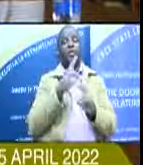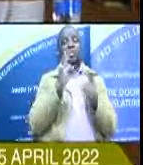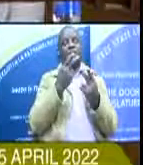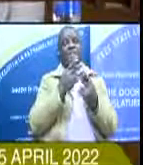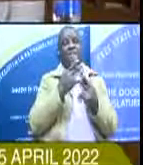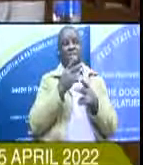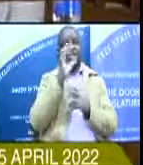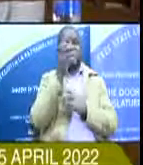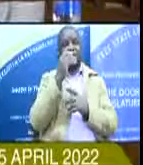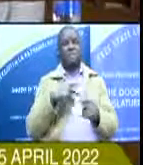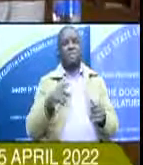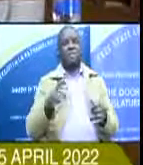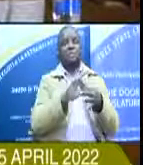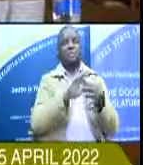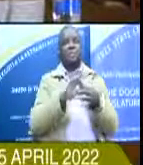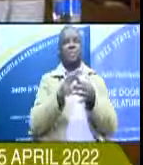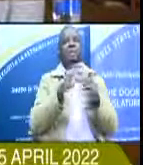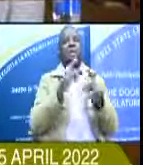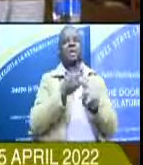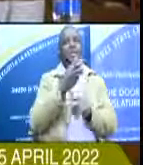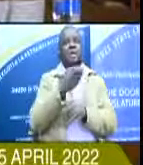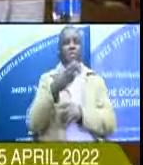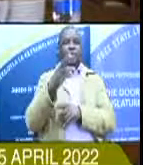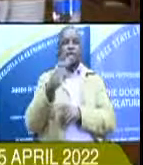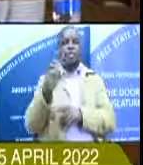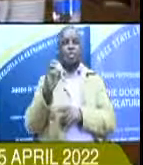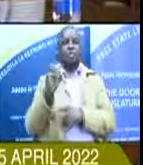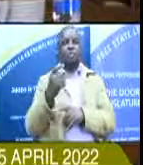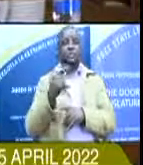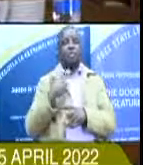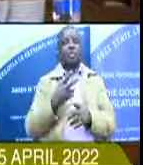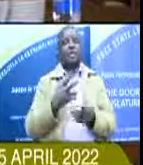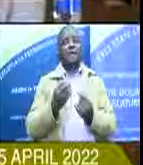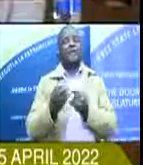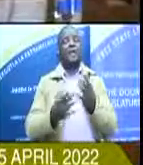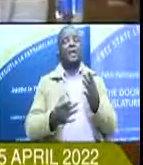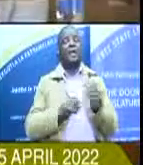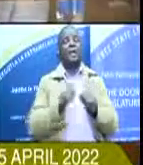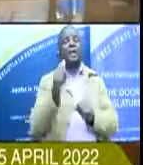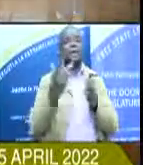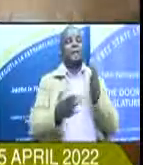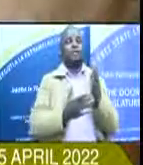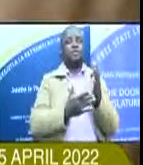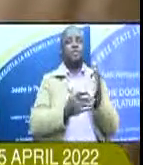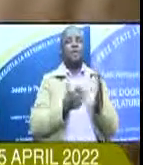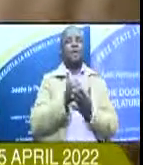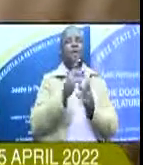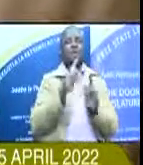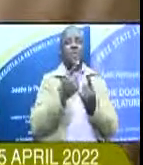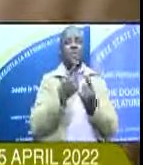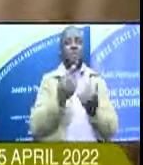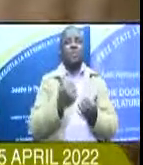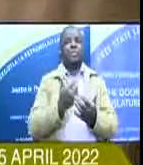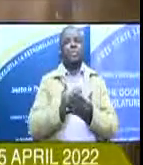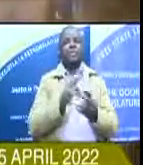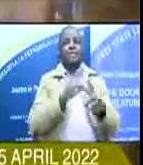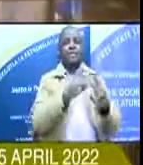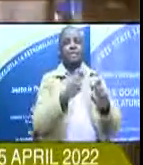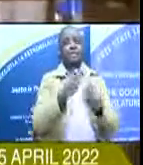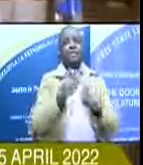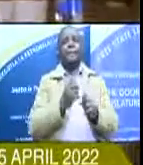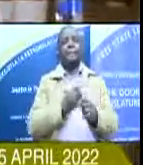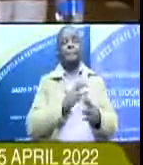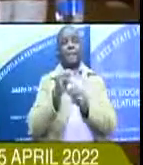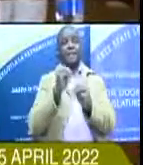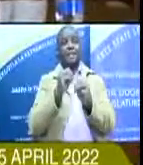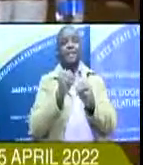Free State and the World Health Organization, we were able to develop cutting-edge technology to assist the department to track, trace, and manage